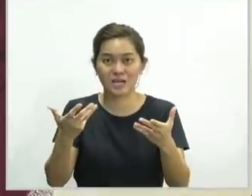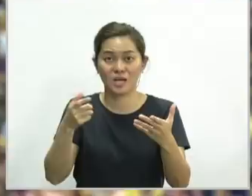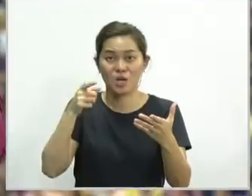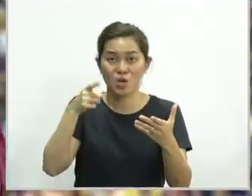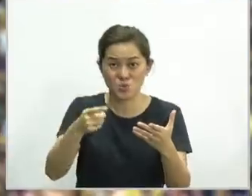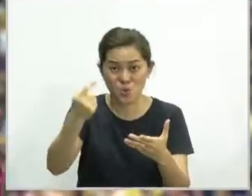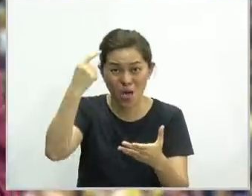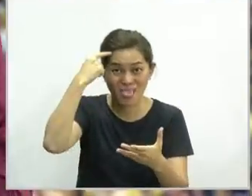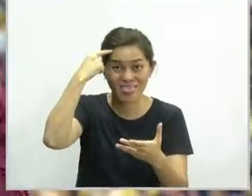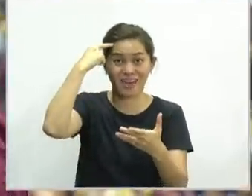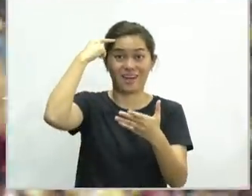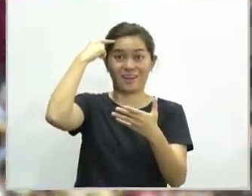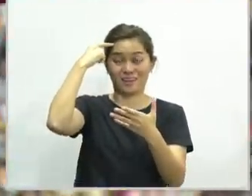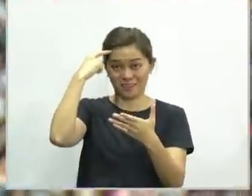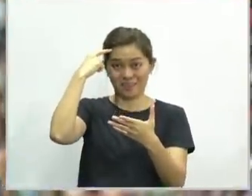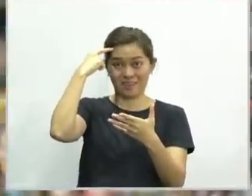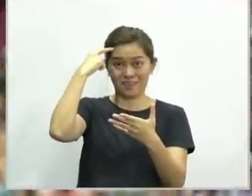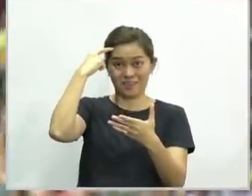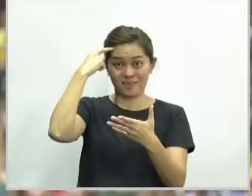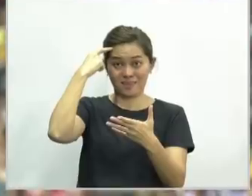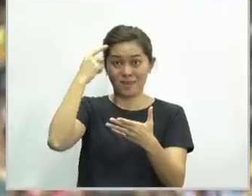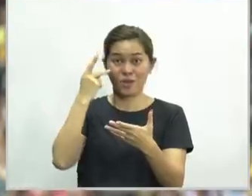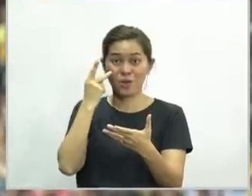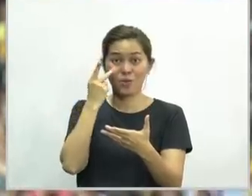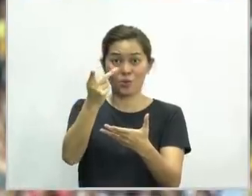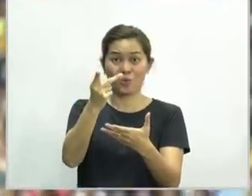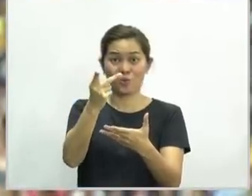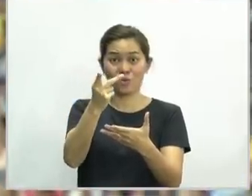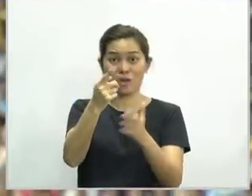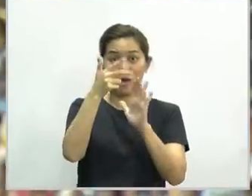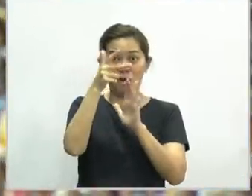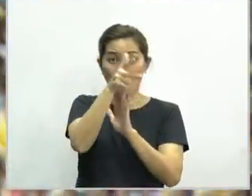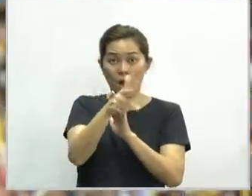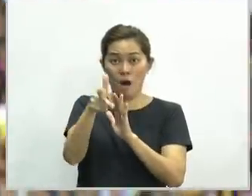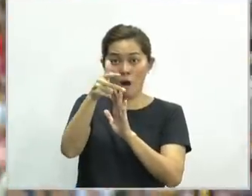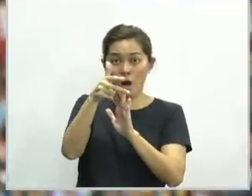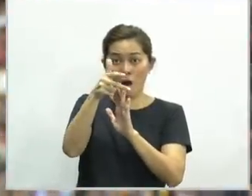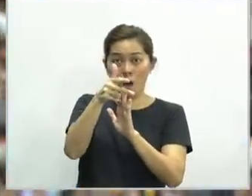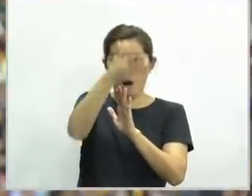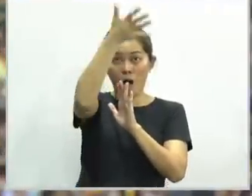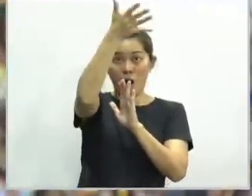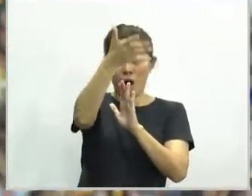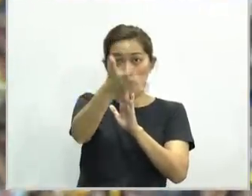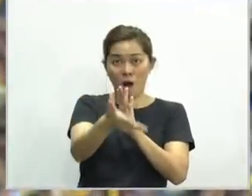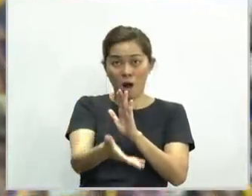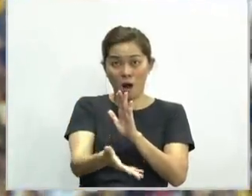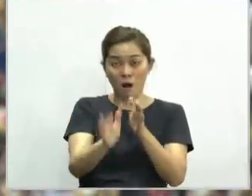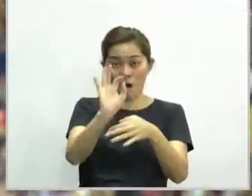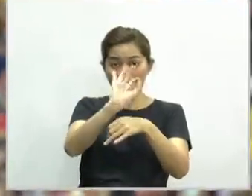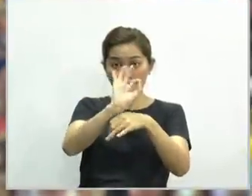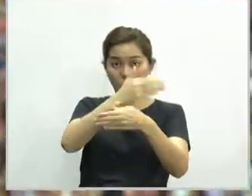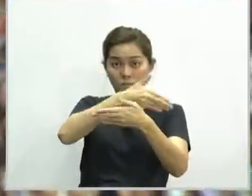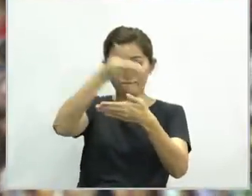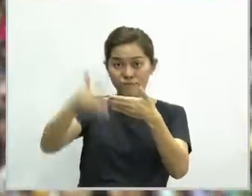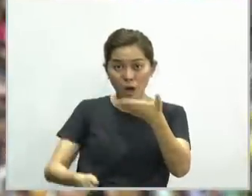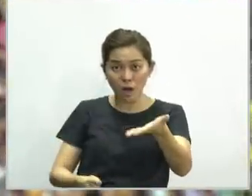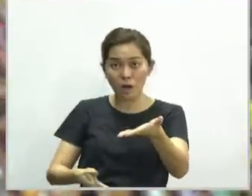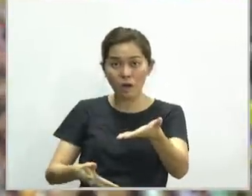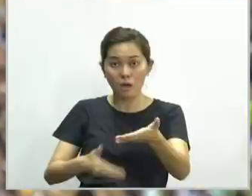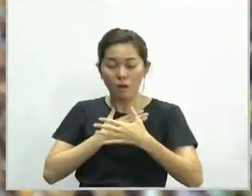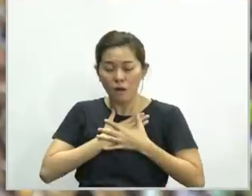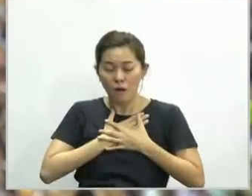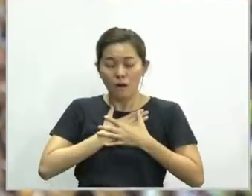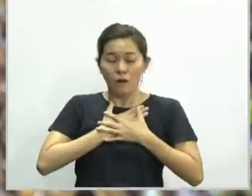ever thought, you see it on the screen. At the end of the film, as you're